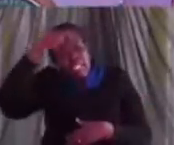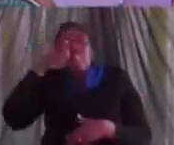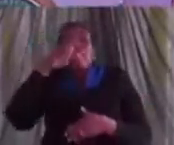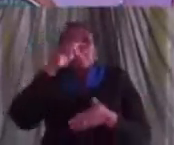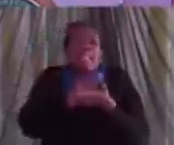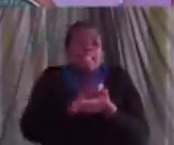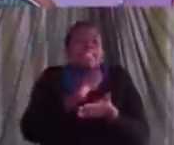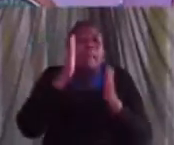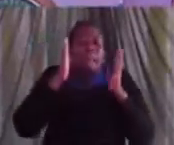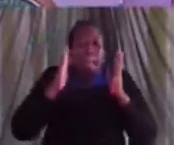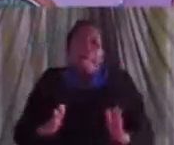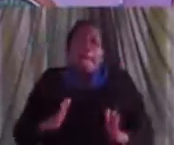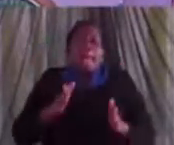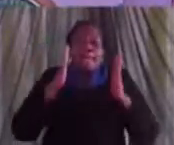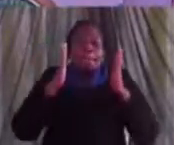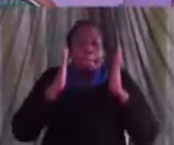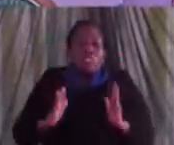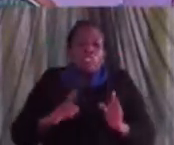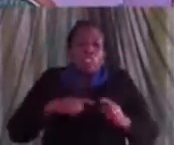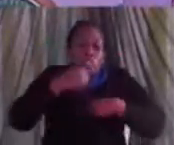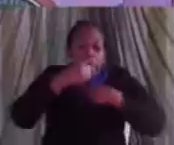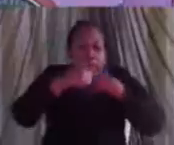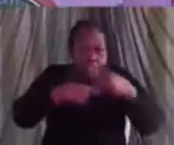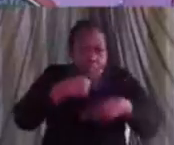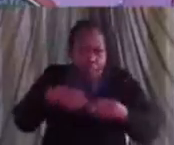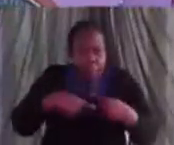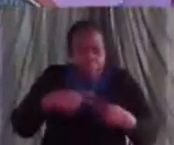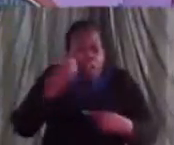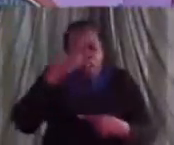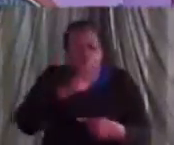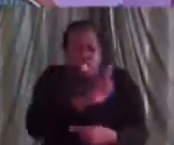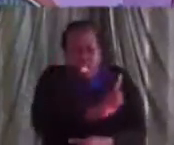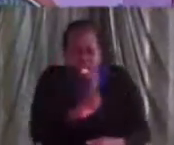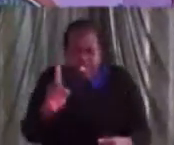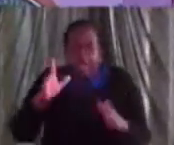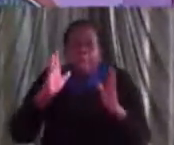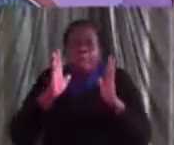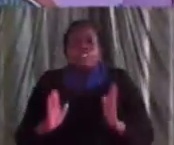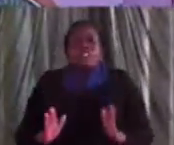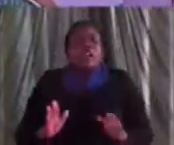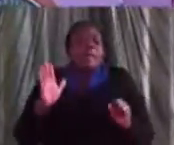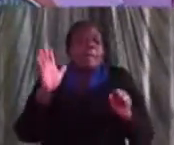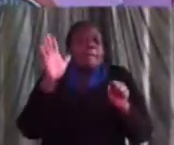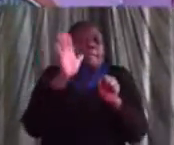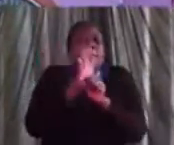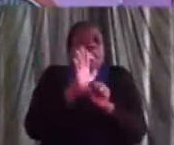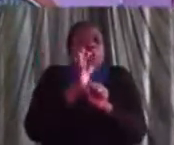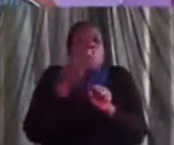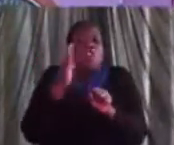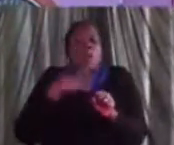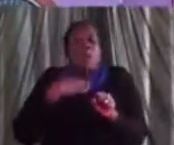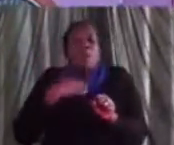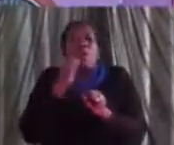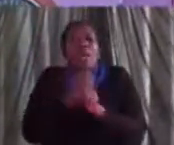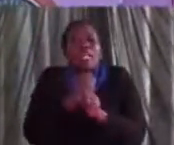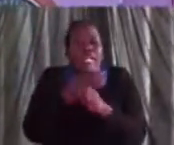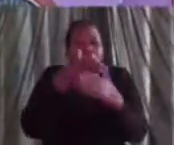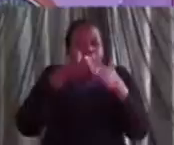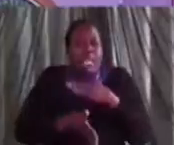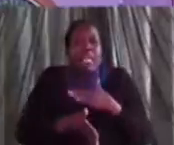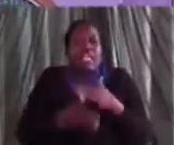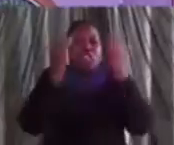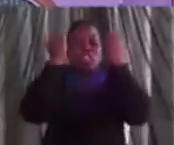The personal development and concern for everybody else. Many of the workers in the judiciary are now my